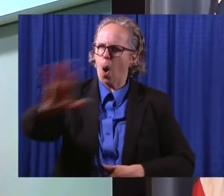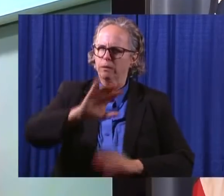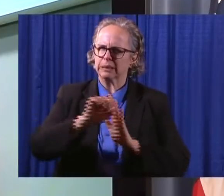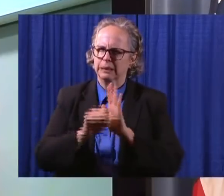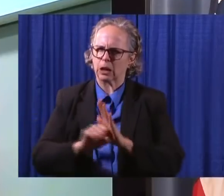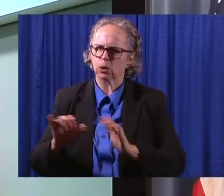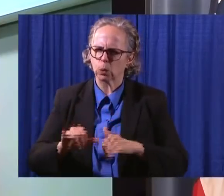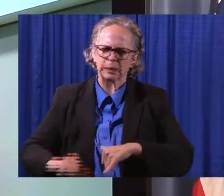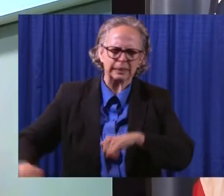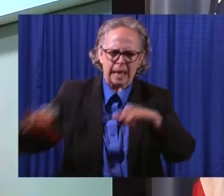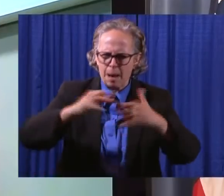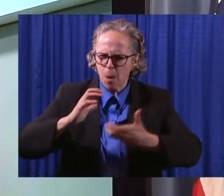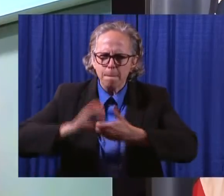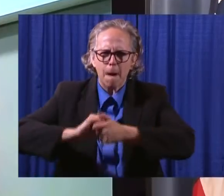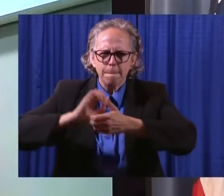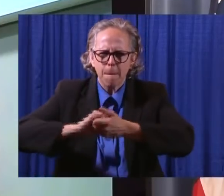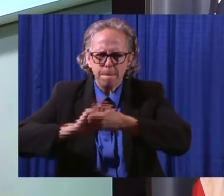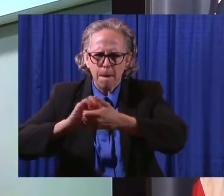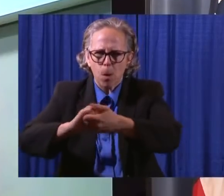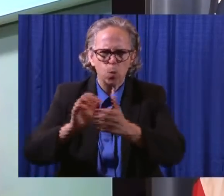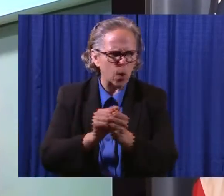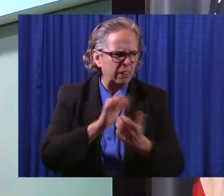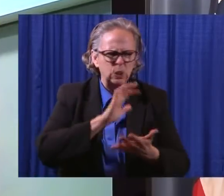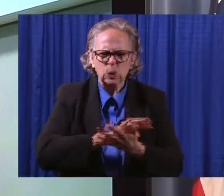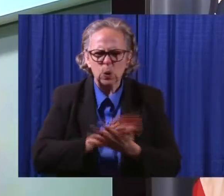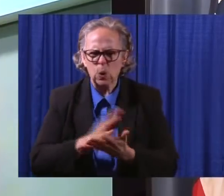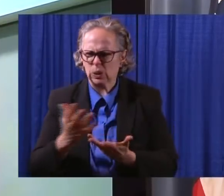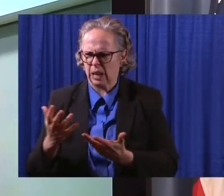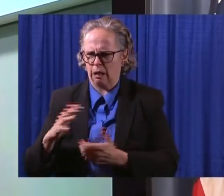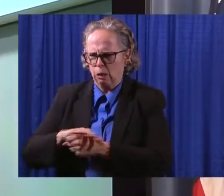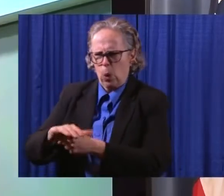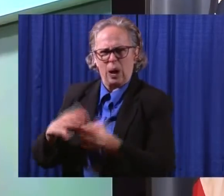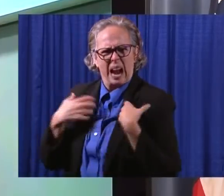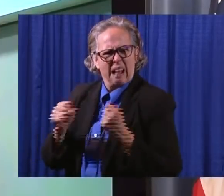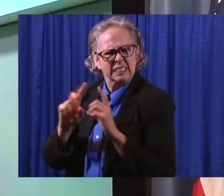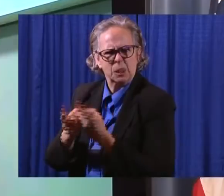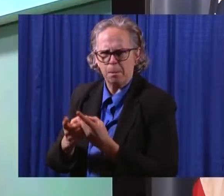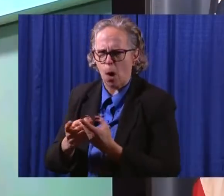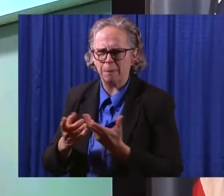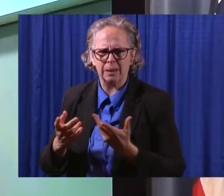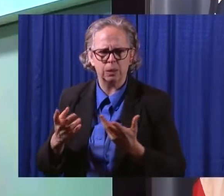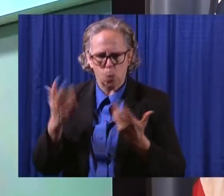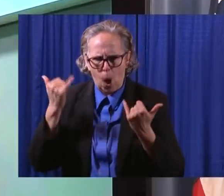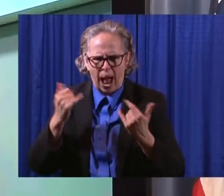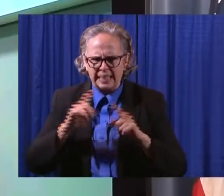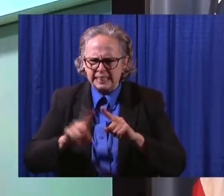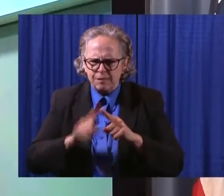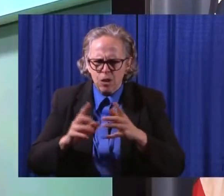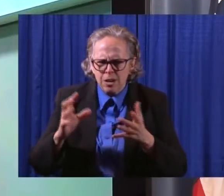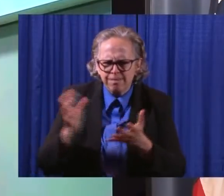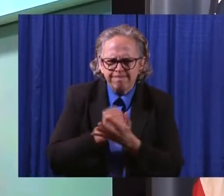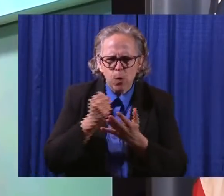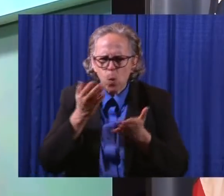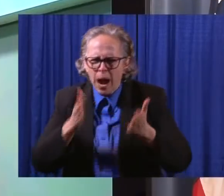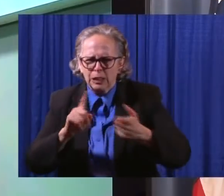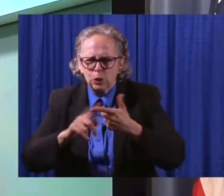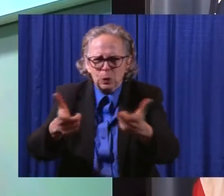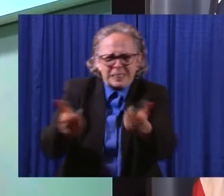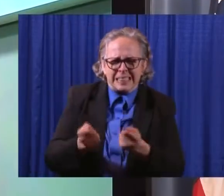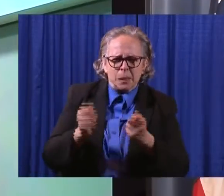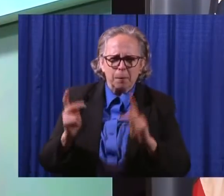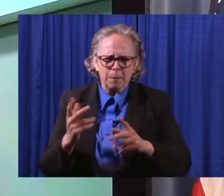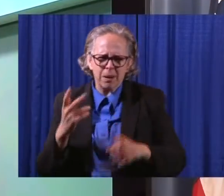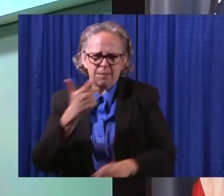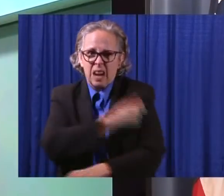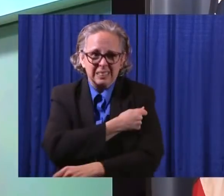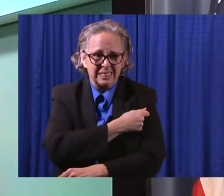schools alongside local health departments to really provide some additional opportunities. So we have vaccine clinics that are going to be